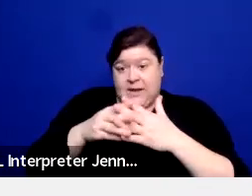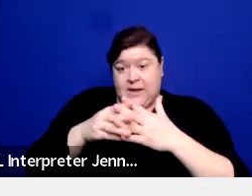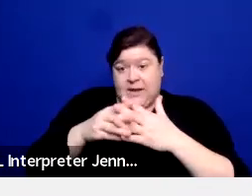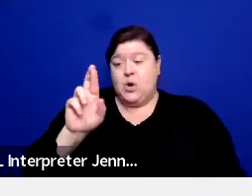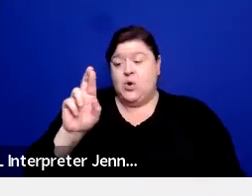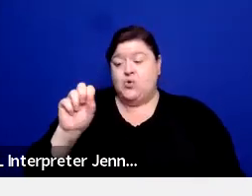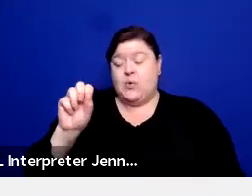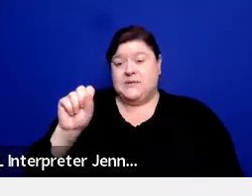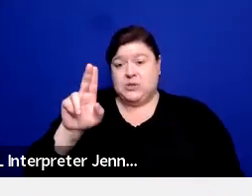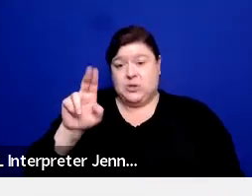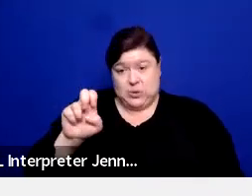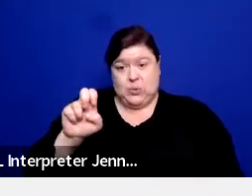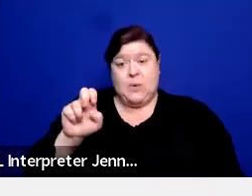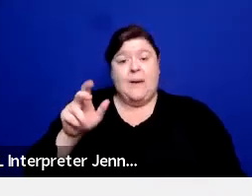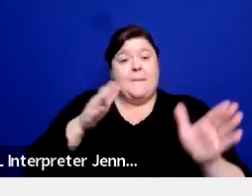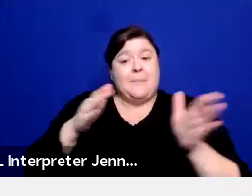so those are federal dollars.